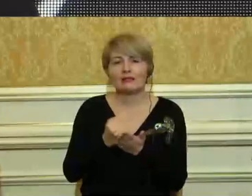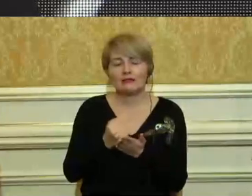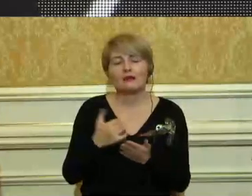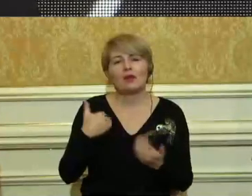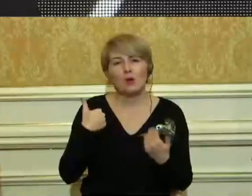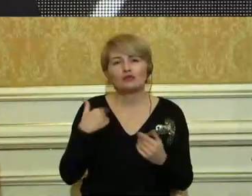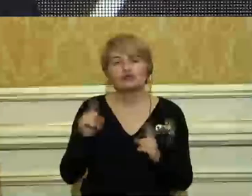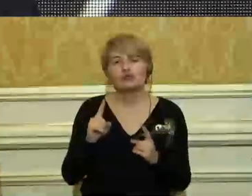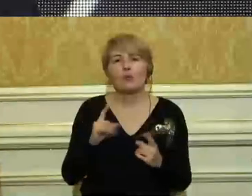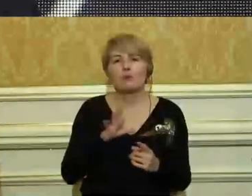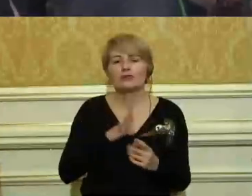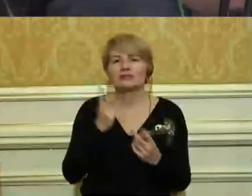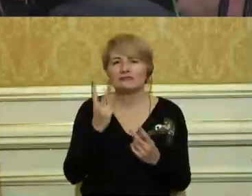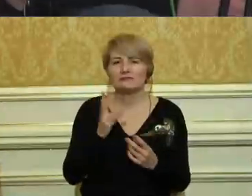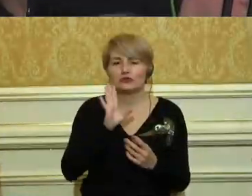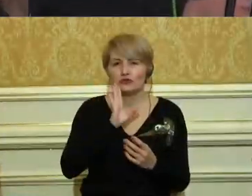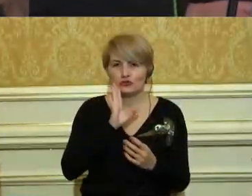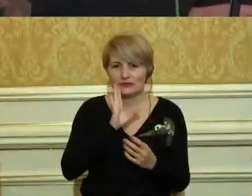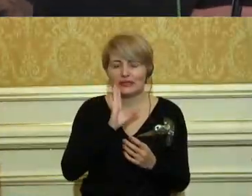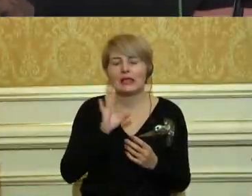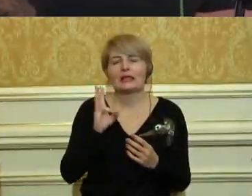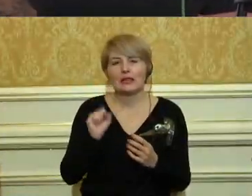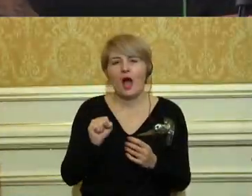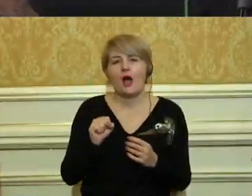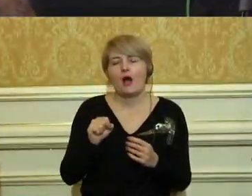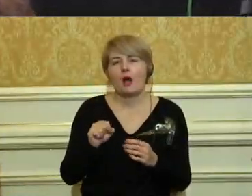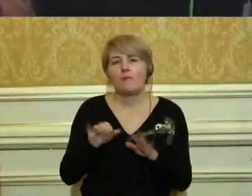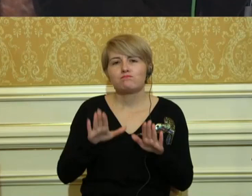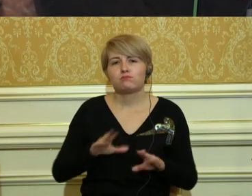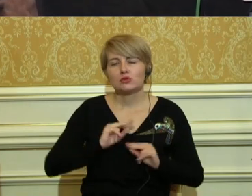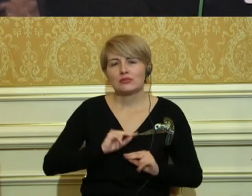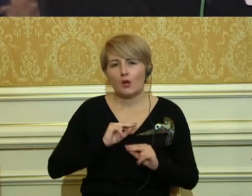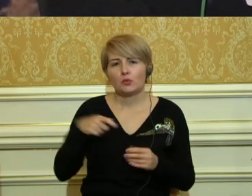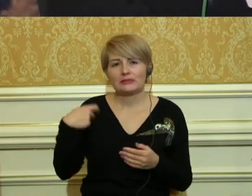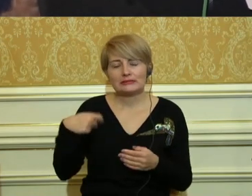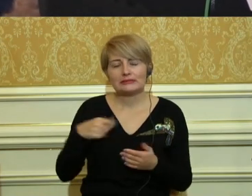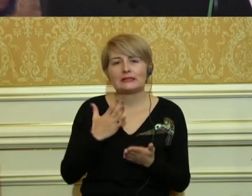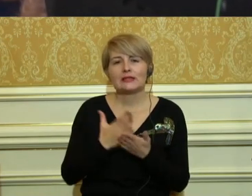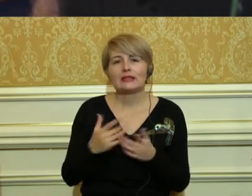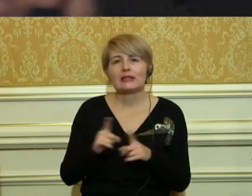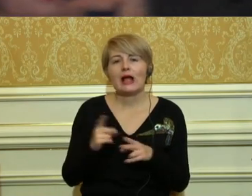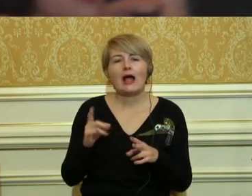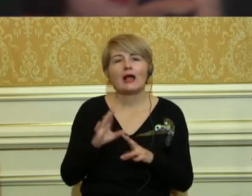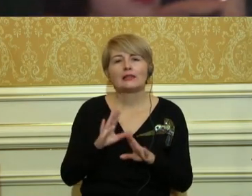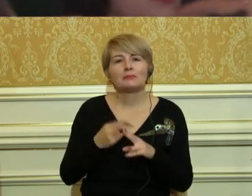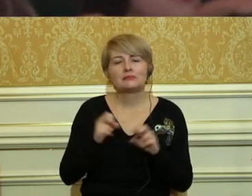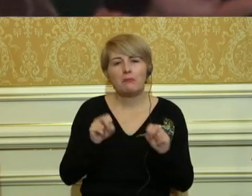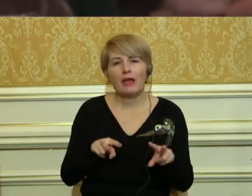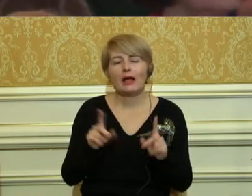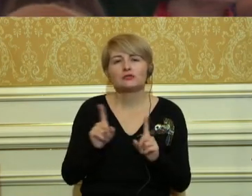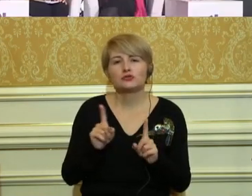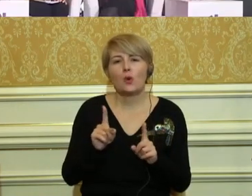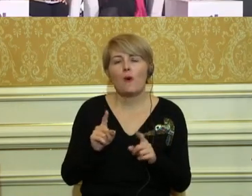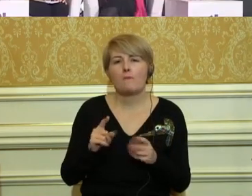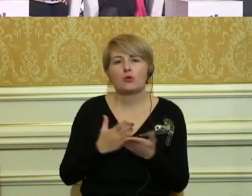position of the president, because there is a danger that the political debate will only